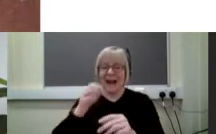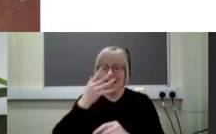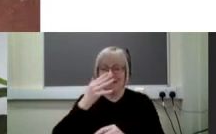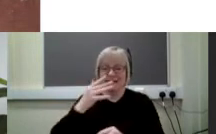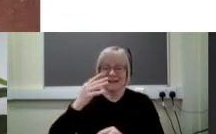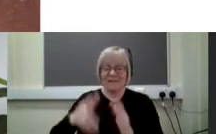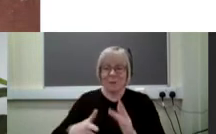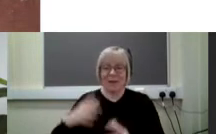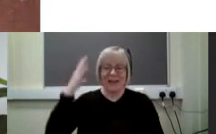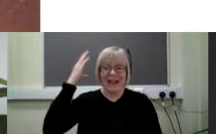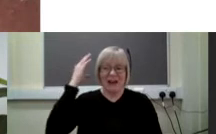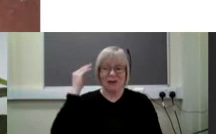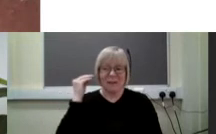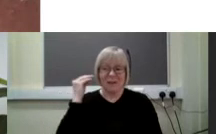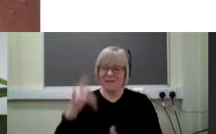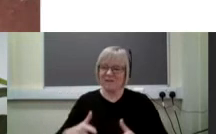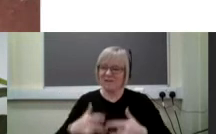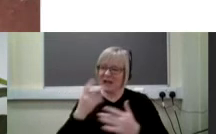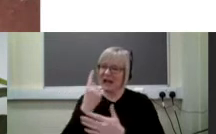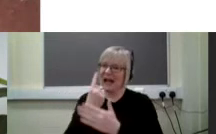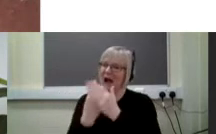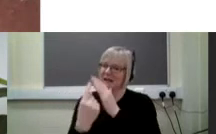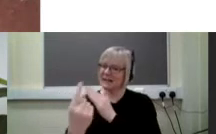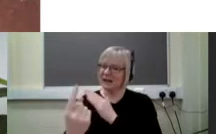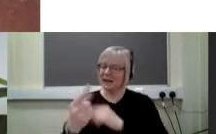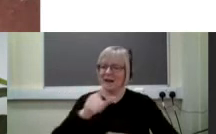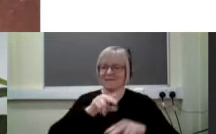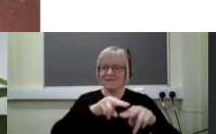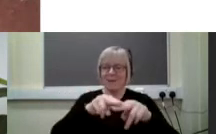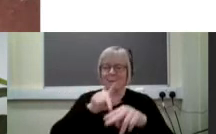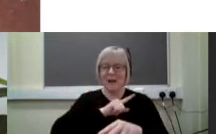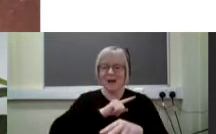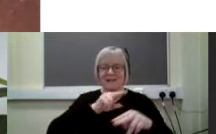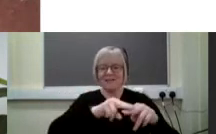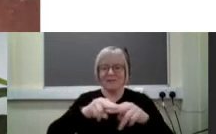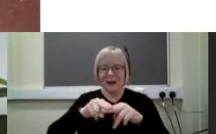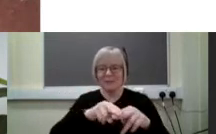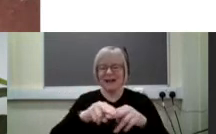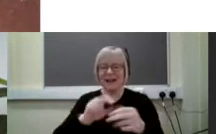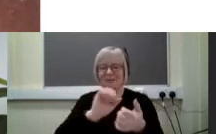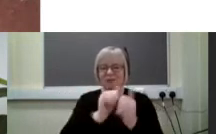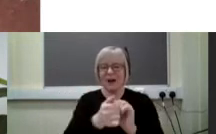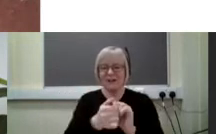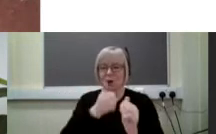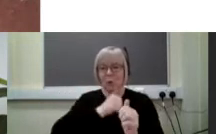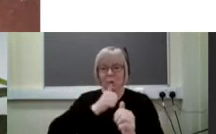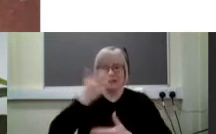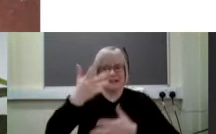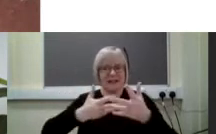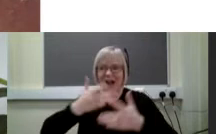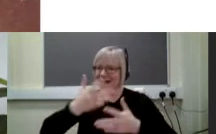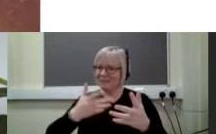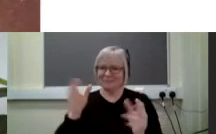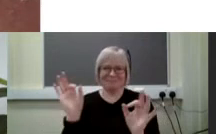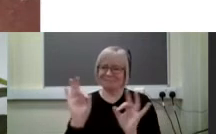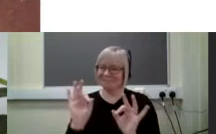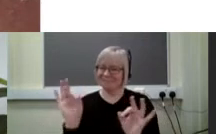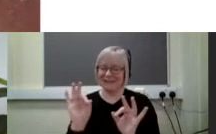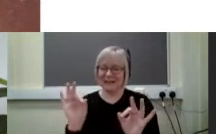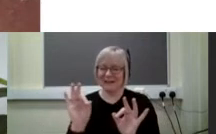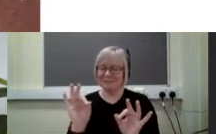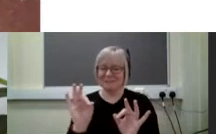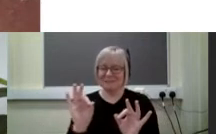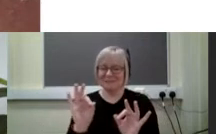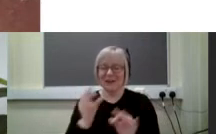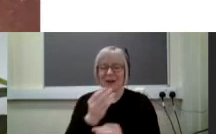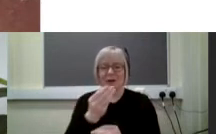particularly isolated, as family and friends around their homes did not use sign language. Few adolescents